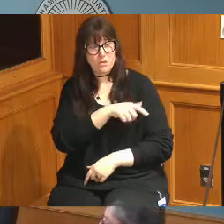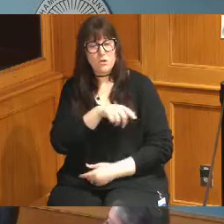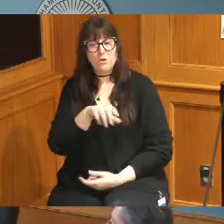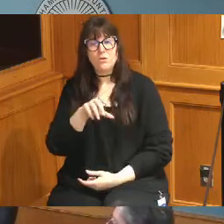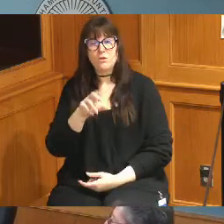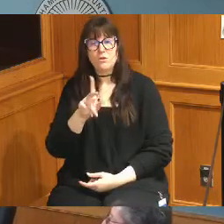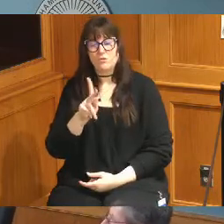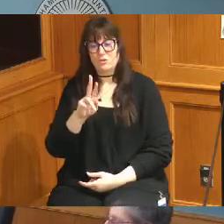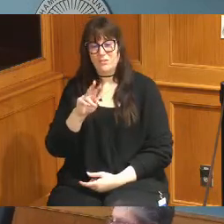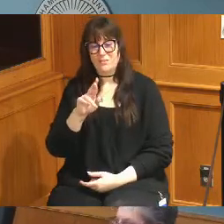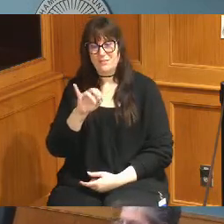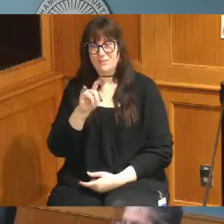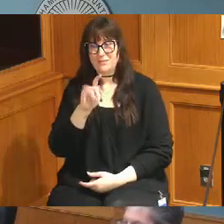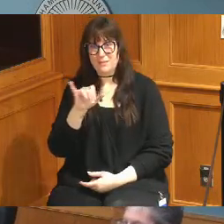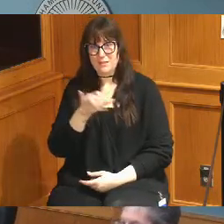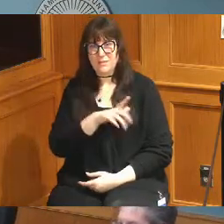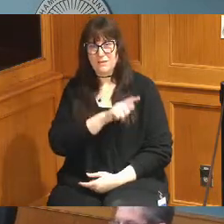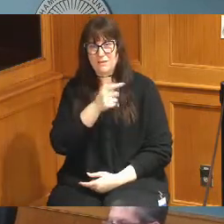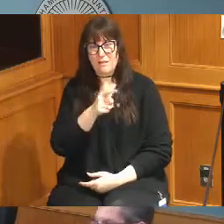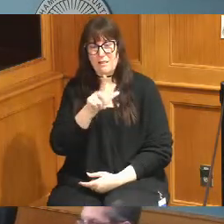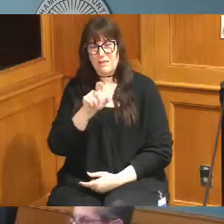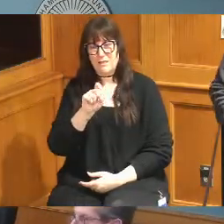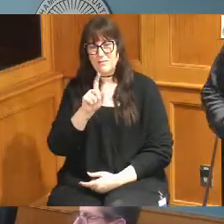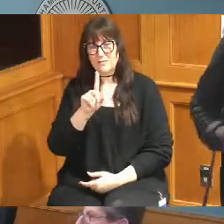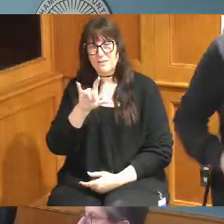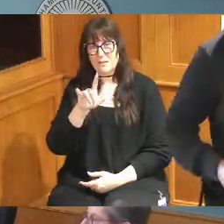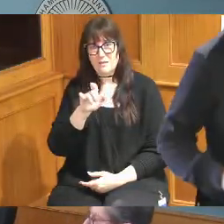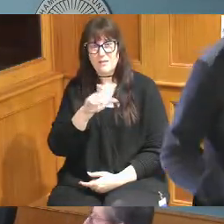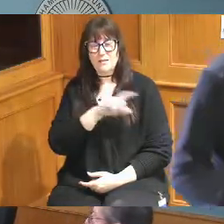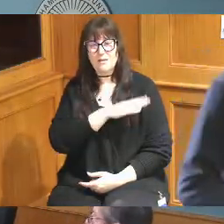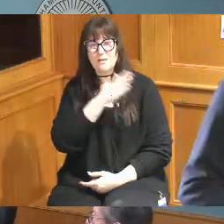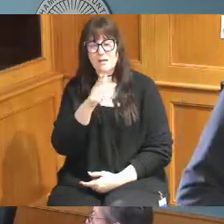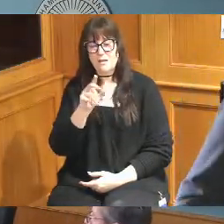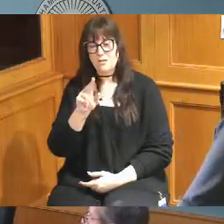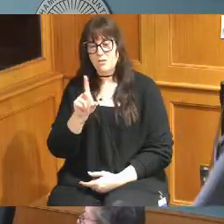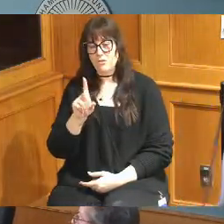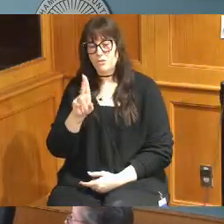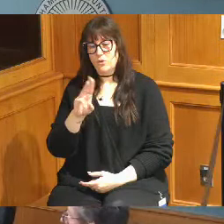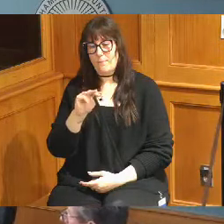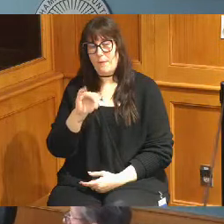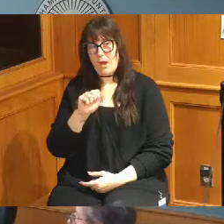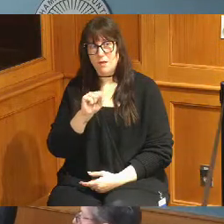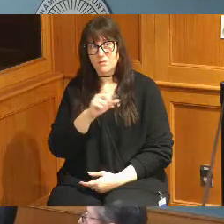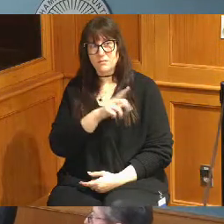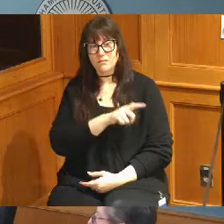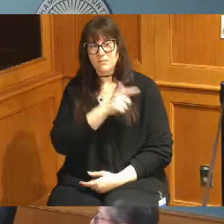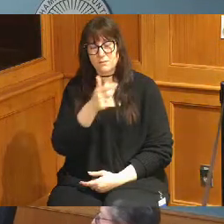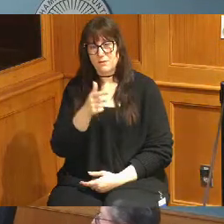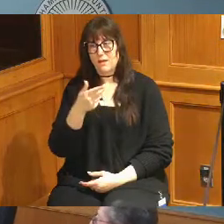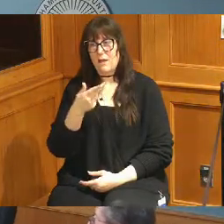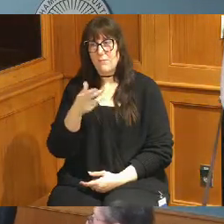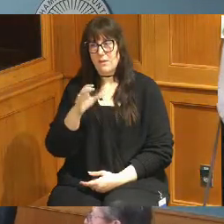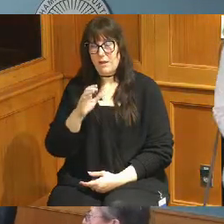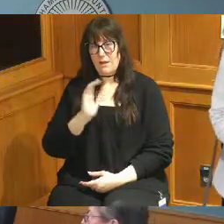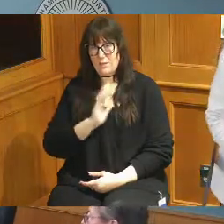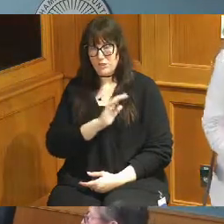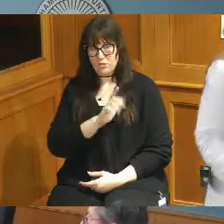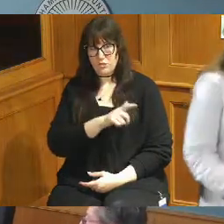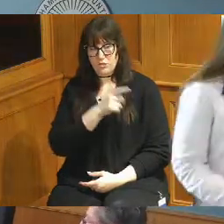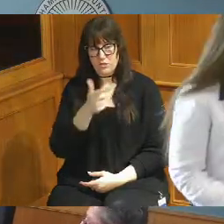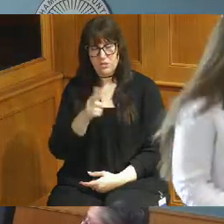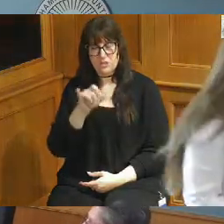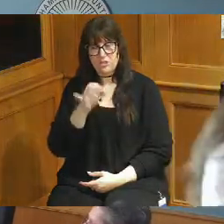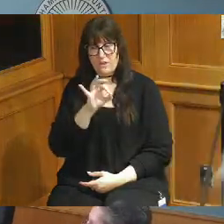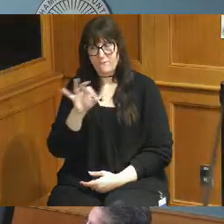Assistant Clerk. Leslie Hervey, Clerk to the Board. Stephanie Summer-Odumas, Commissioner. Alicia Reese, Hamilton County Commissioner. Jeff Aludo,